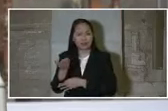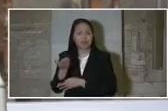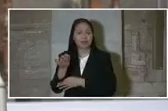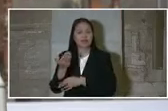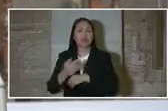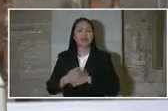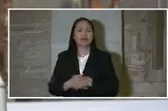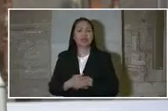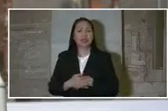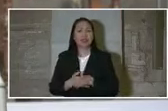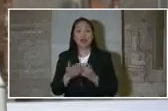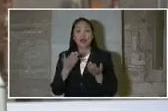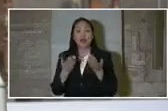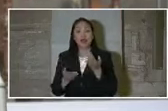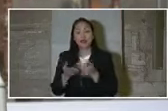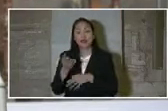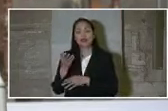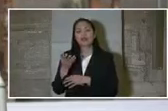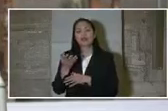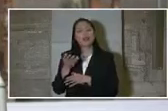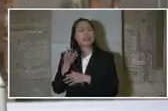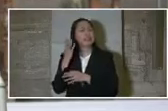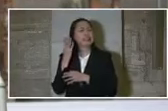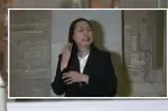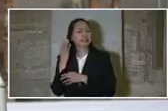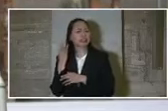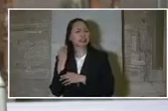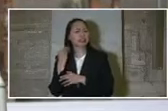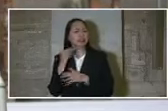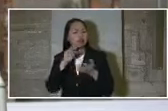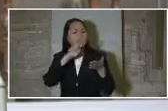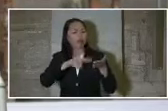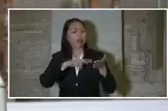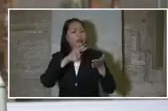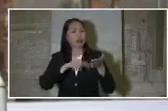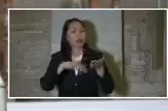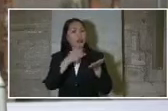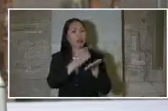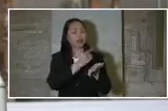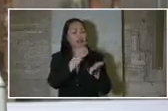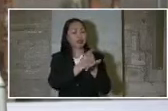Siguro po nung naririnig ninyo na binabasa ko ang ebanghelyo ay